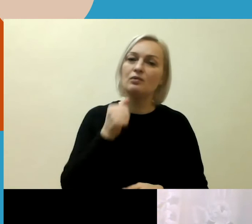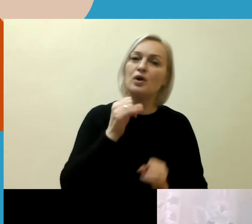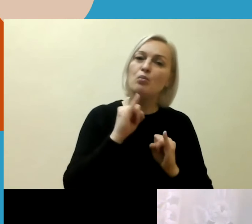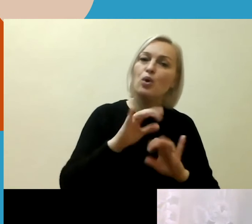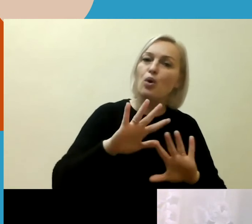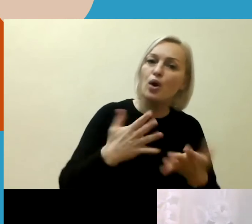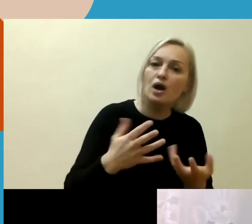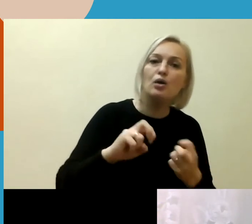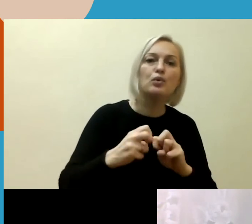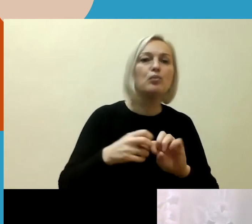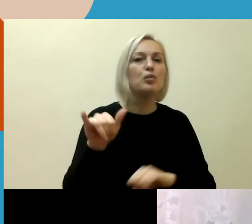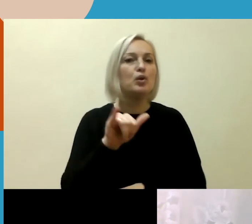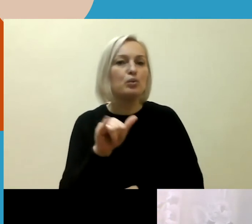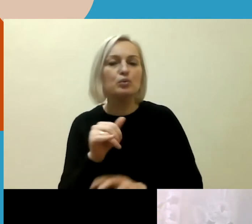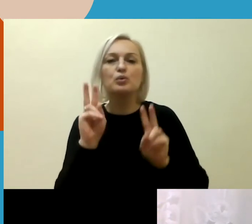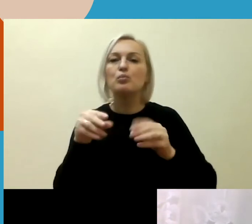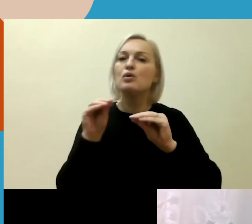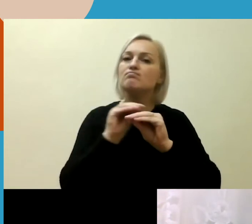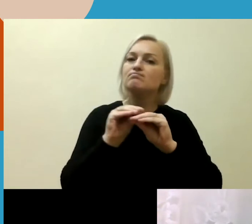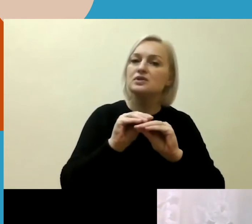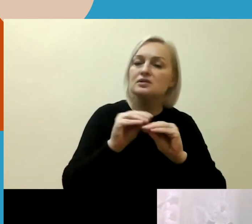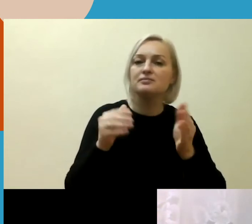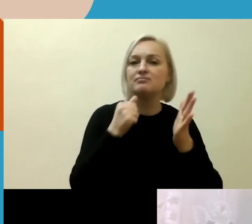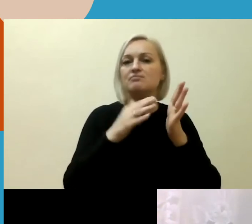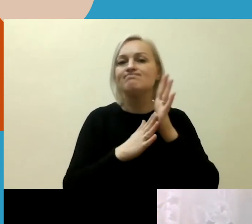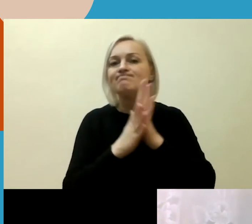and talk about this.